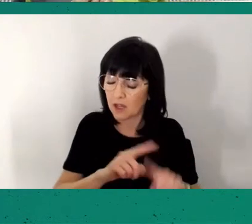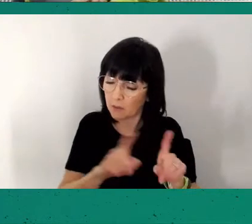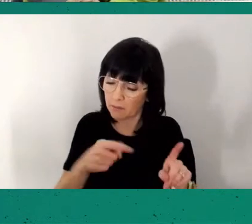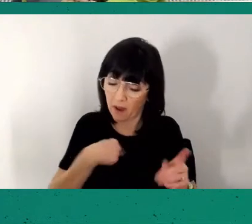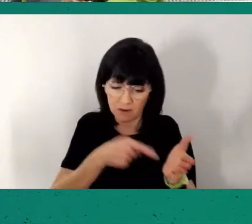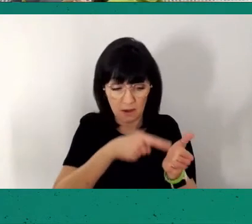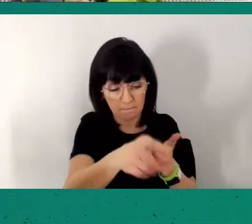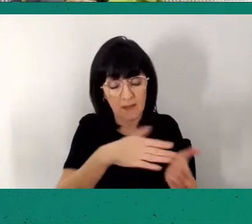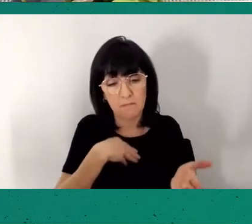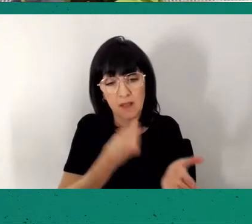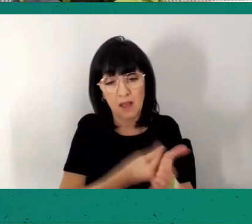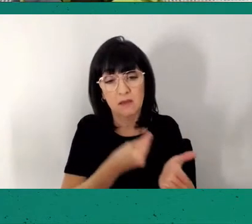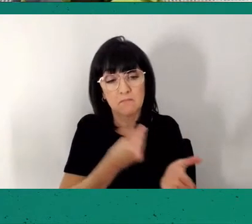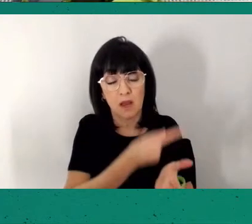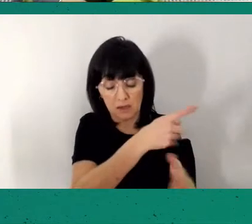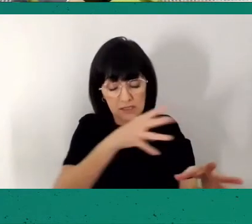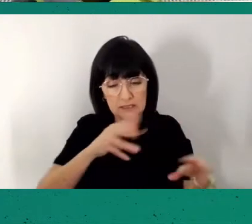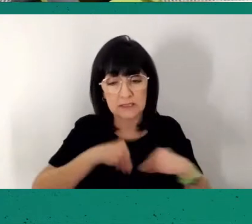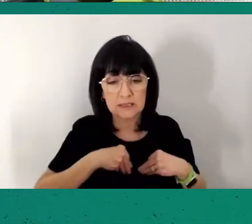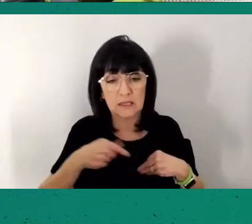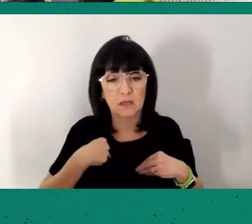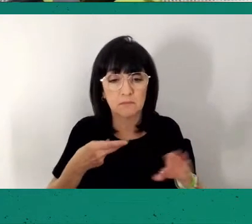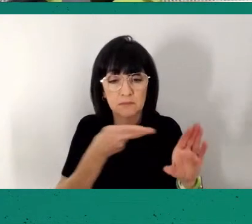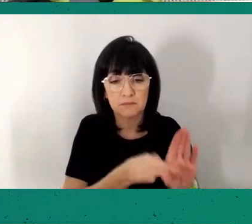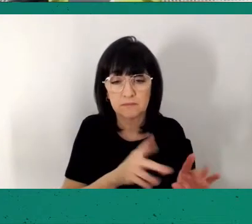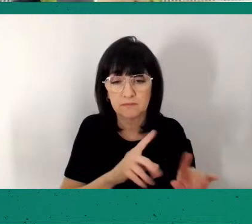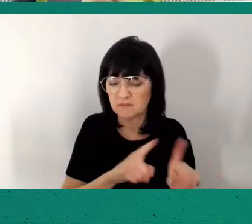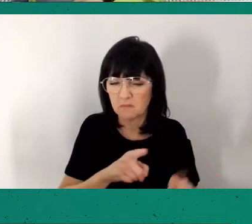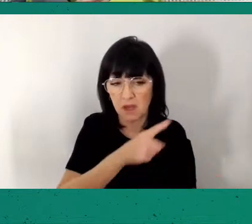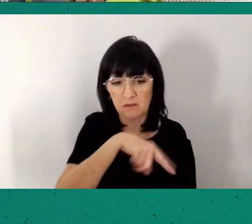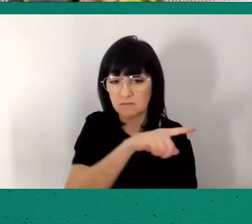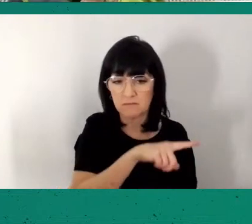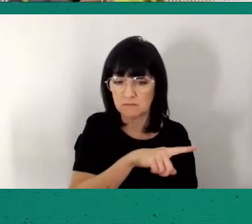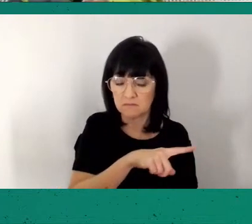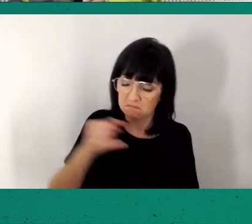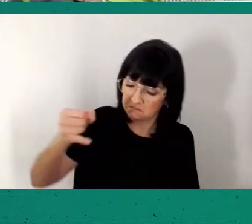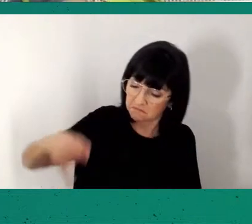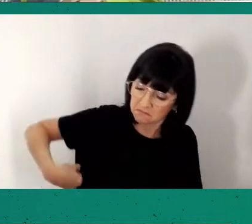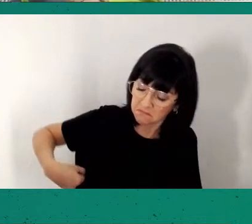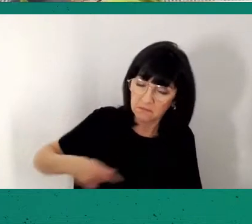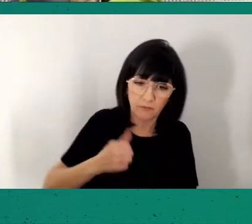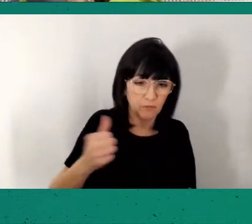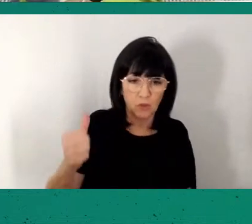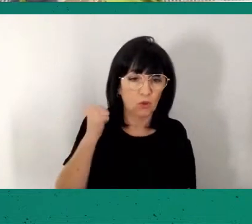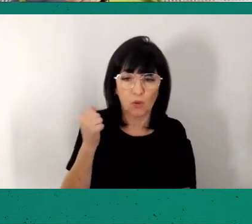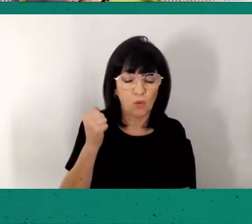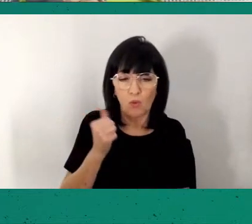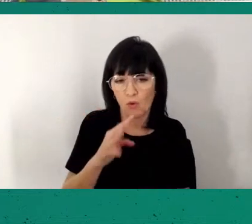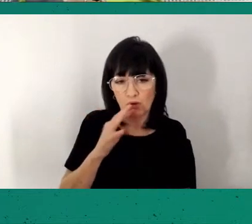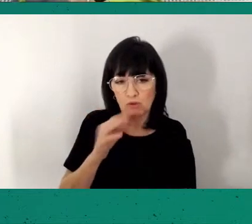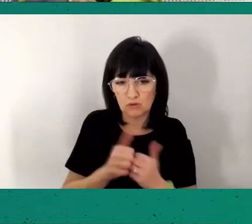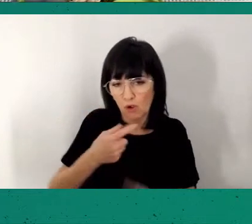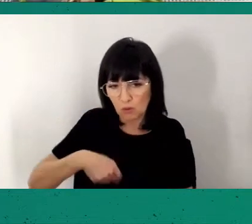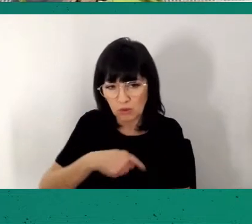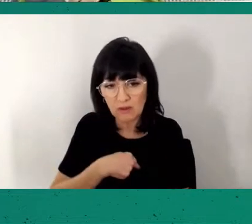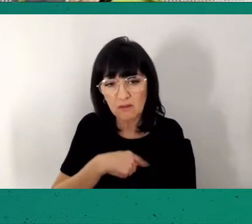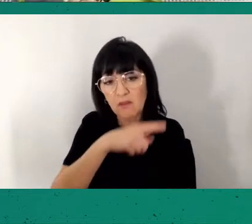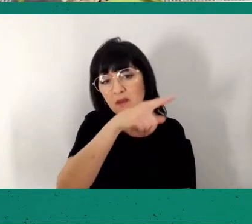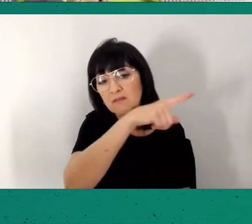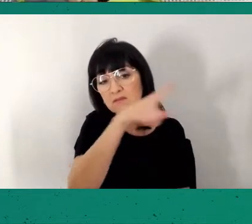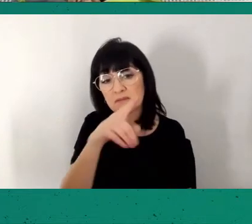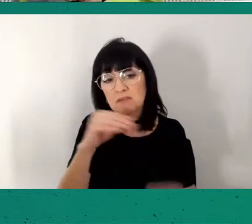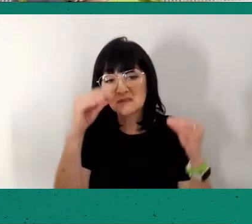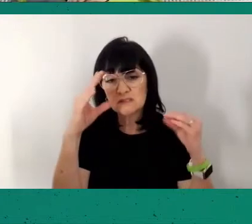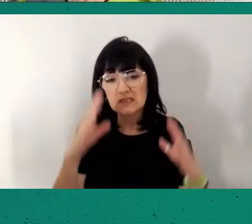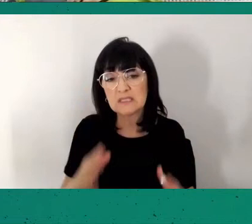it was really a hostile environment, cold. They wouldn't talk to us, and even the teachers were mean-spirited. One of the teachers actually told me that no matter